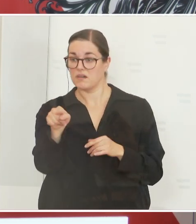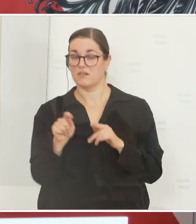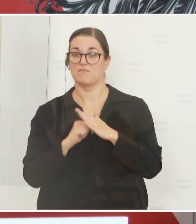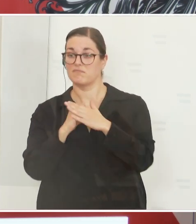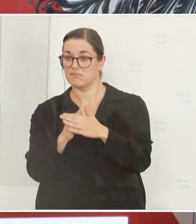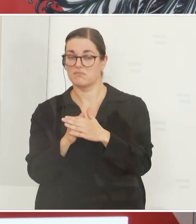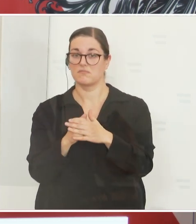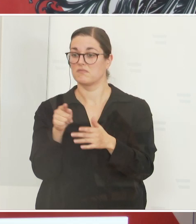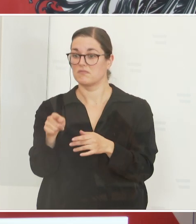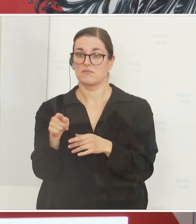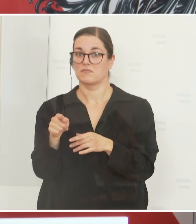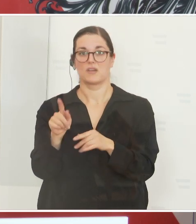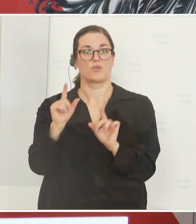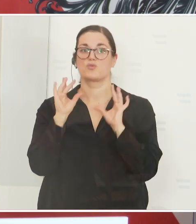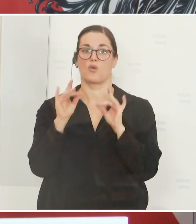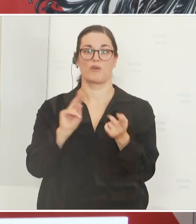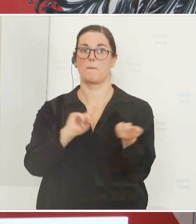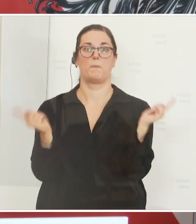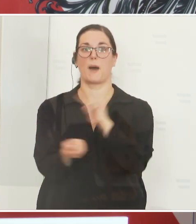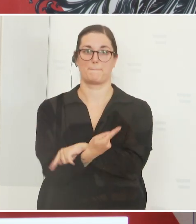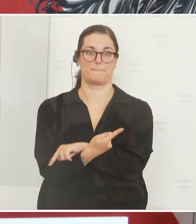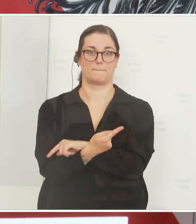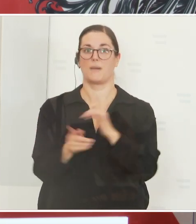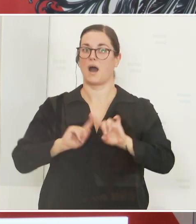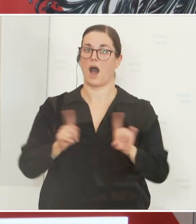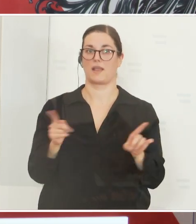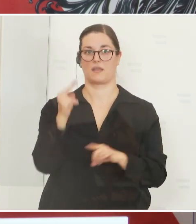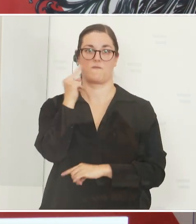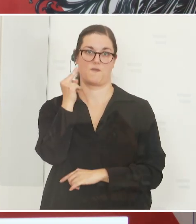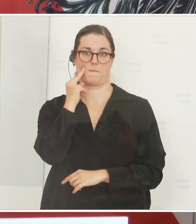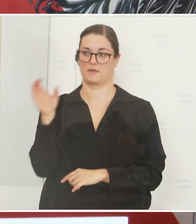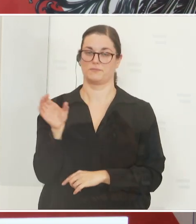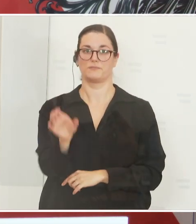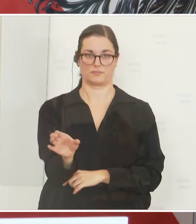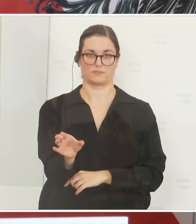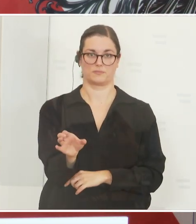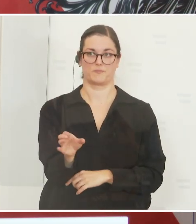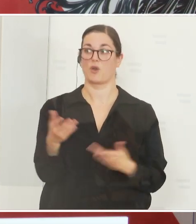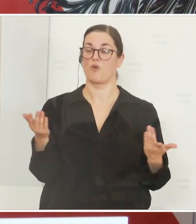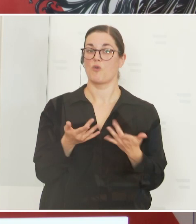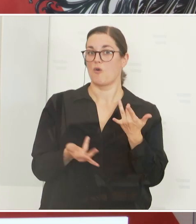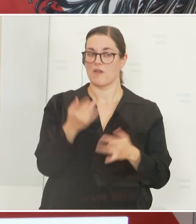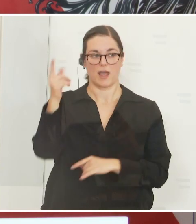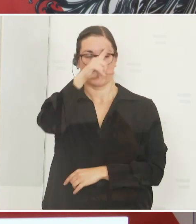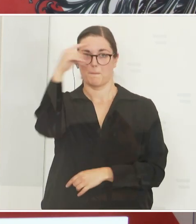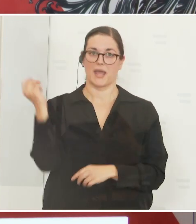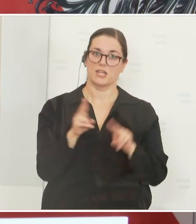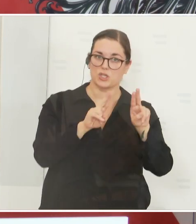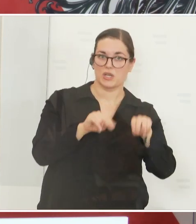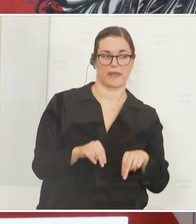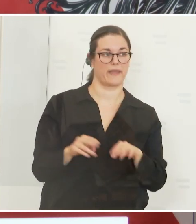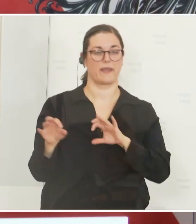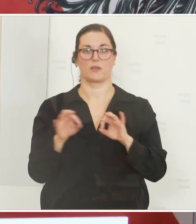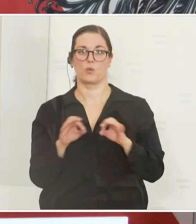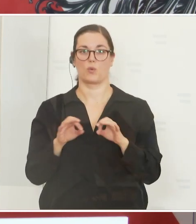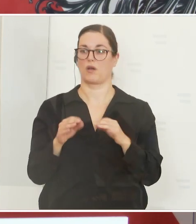other countries where maybe rule of law, human rights, and being responsible to a public is not